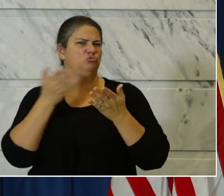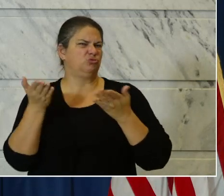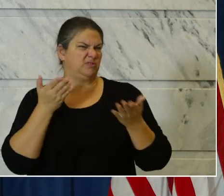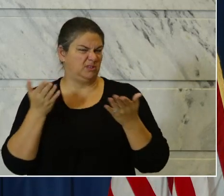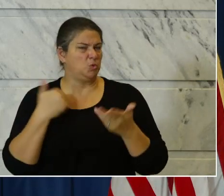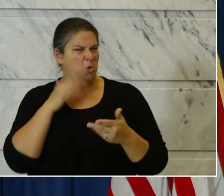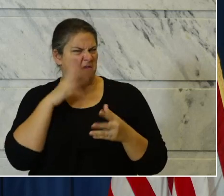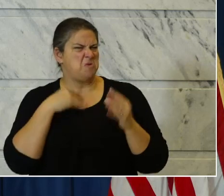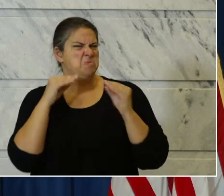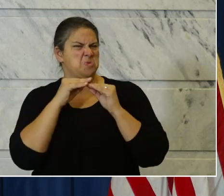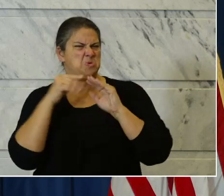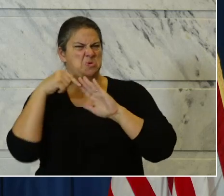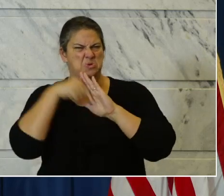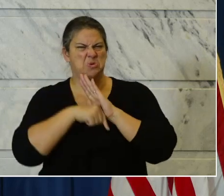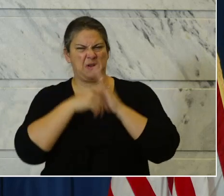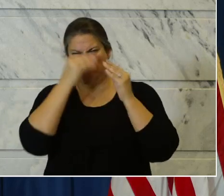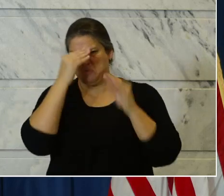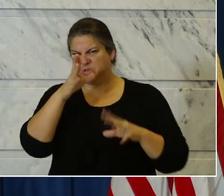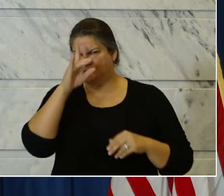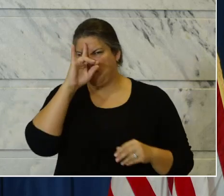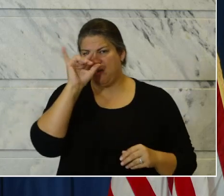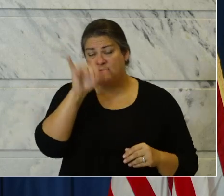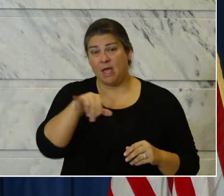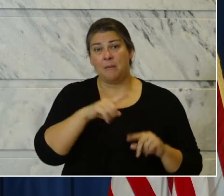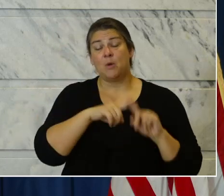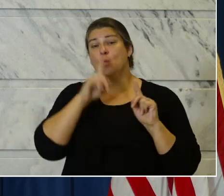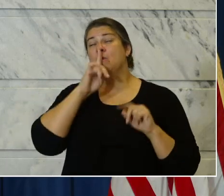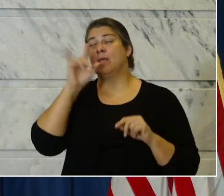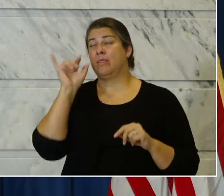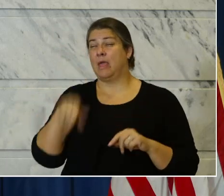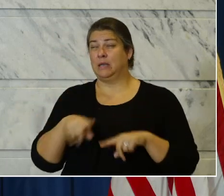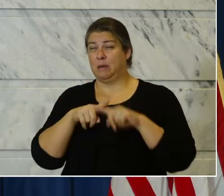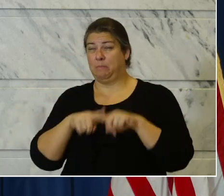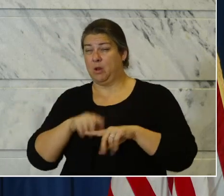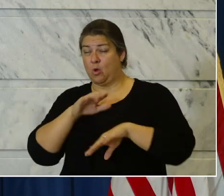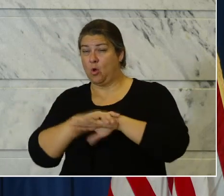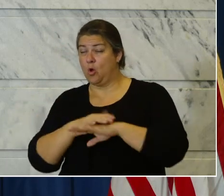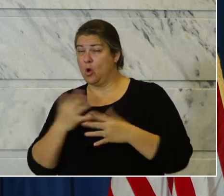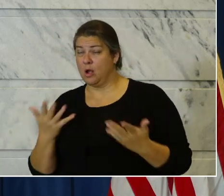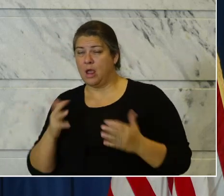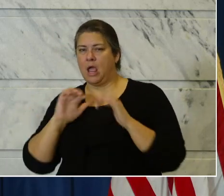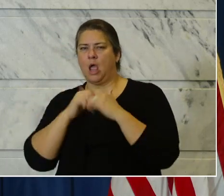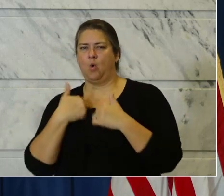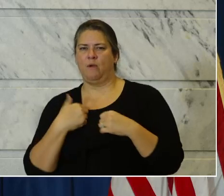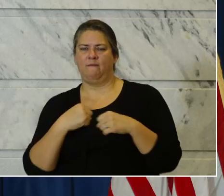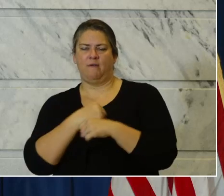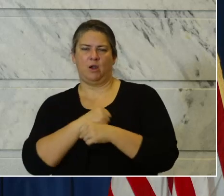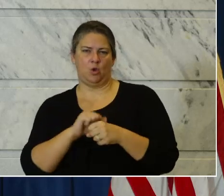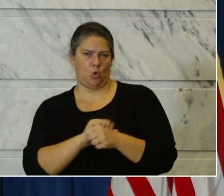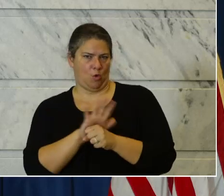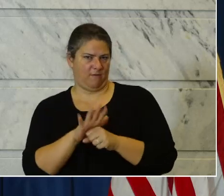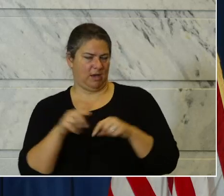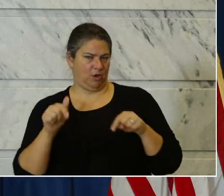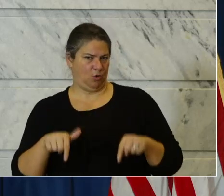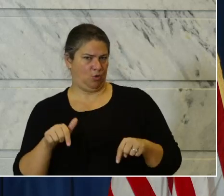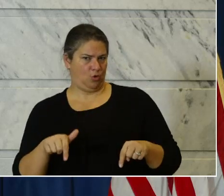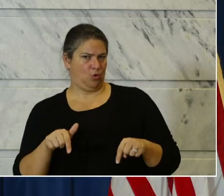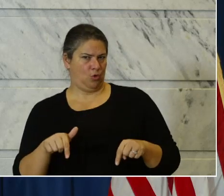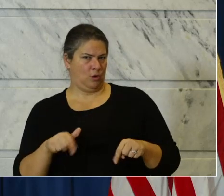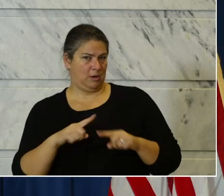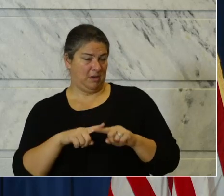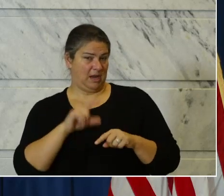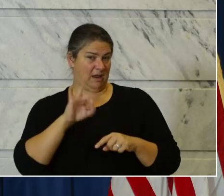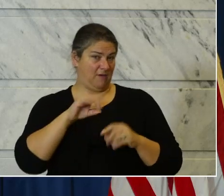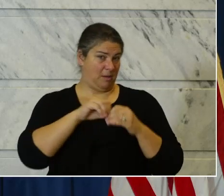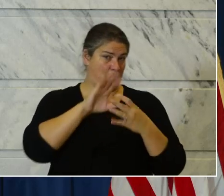possibility soon, but of course some of that will be dependent on how we do with fighting COVID here in the Commonwealth.